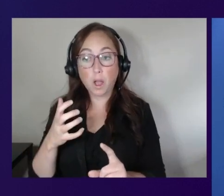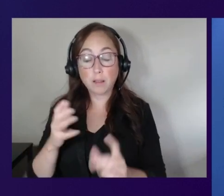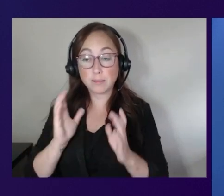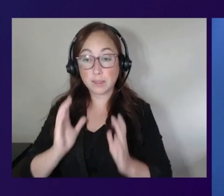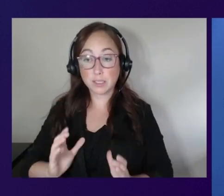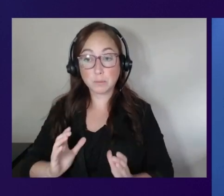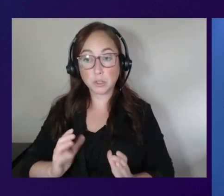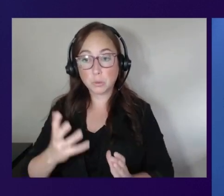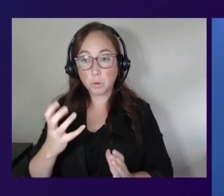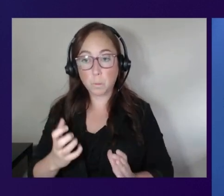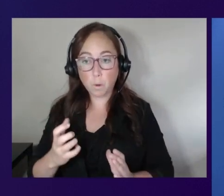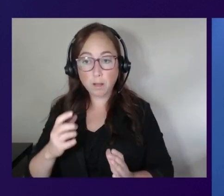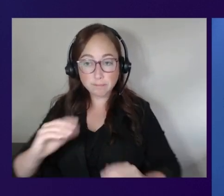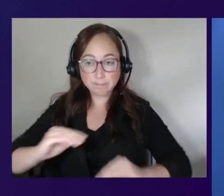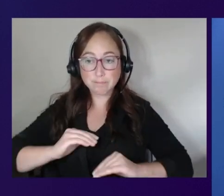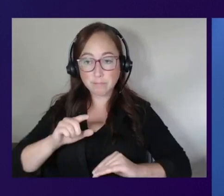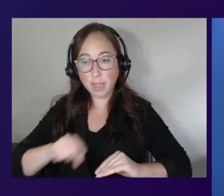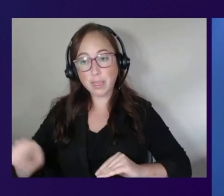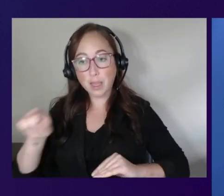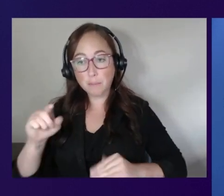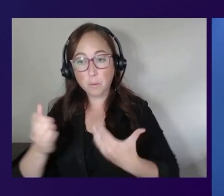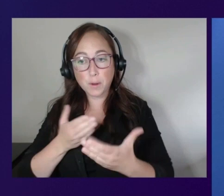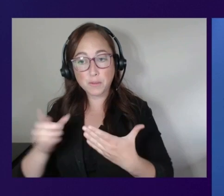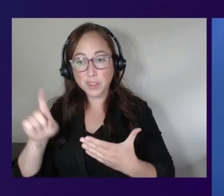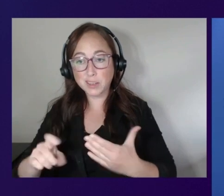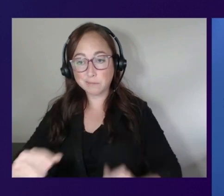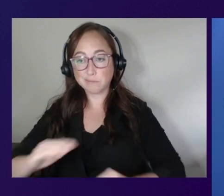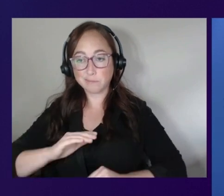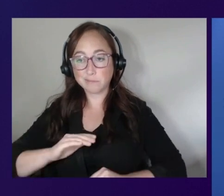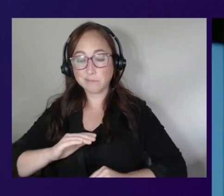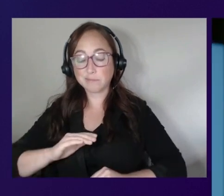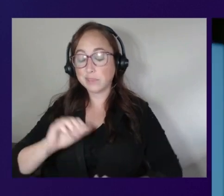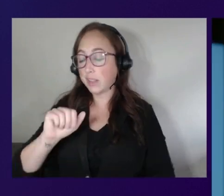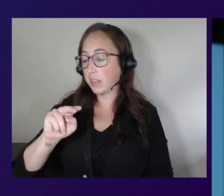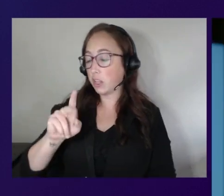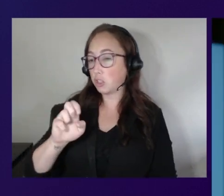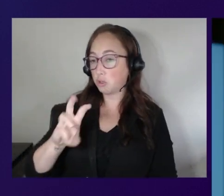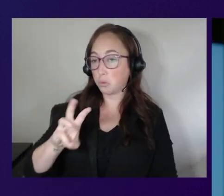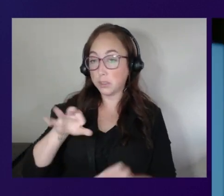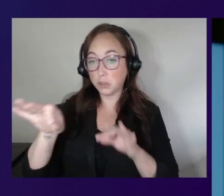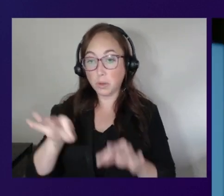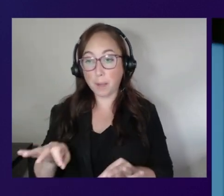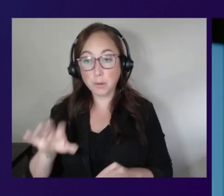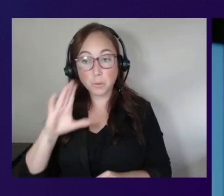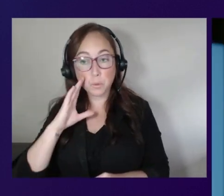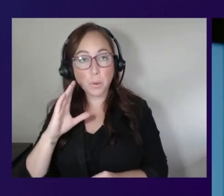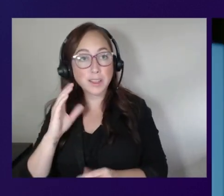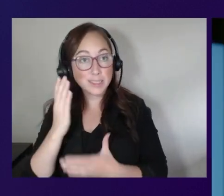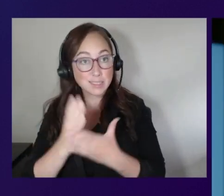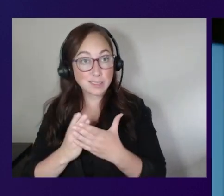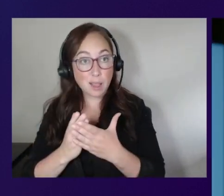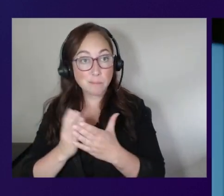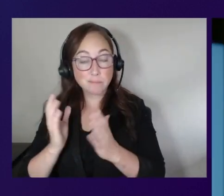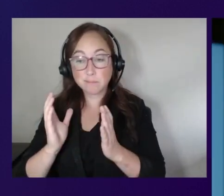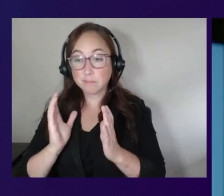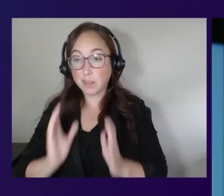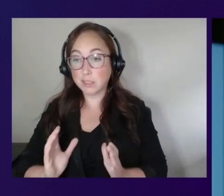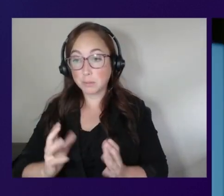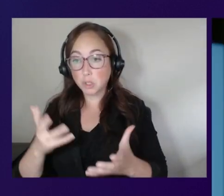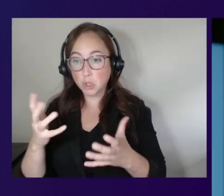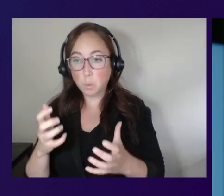Yeah. And that's really what Andrew was describing, that hey, some customers want very